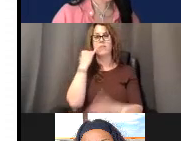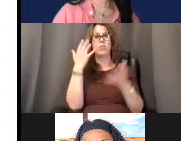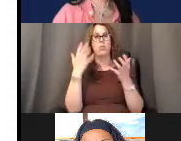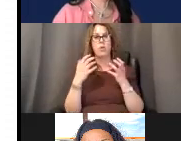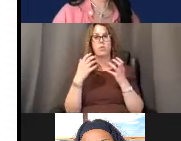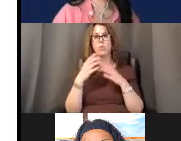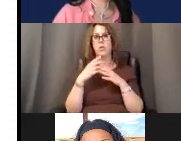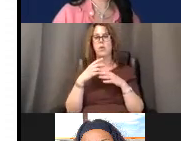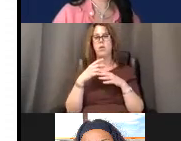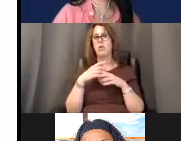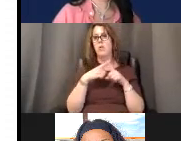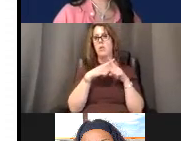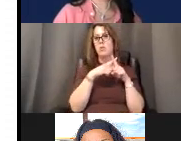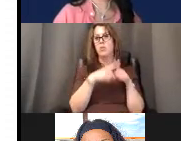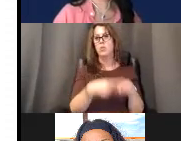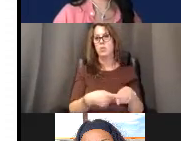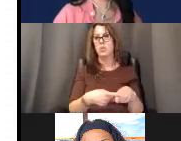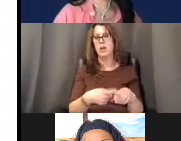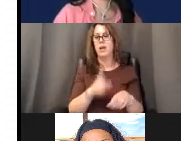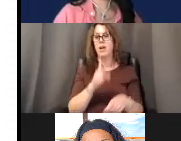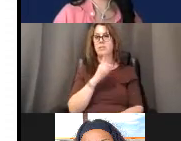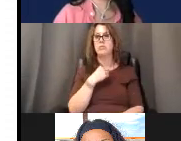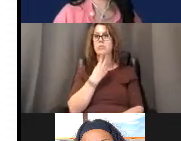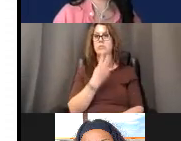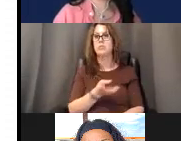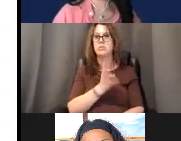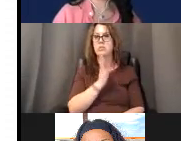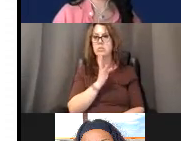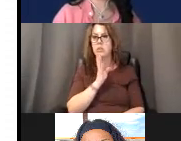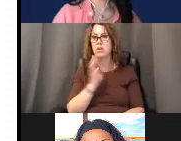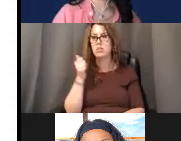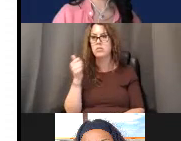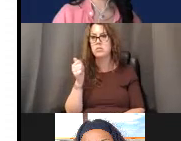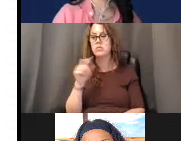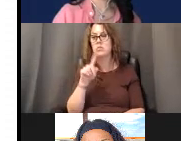well. So if I could just, if you're interested in doing it that way, just go ahead